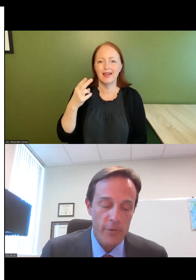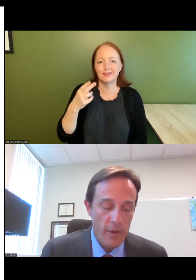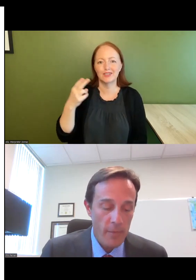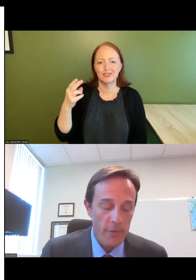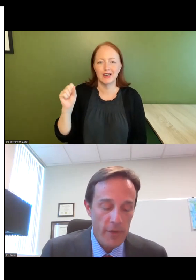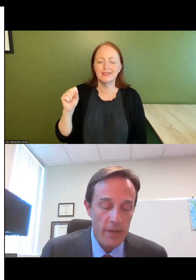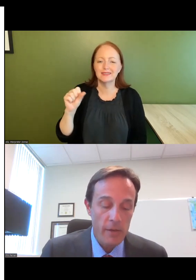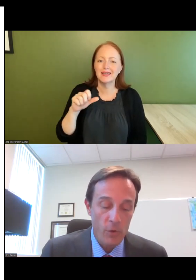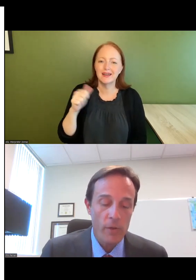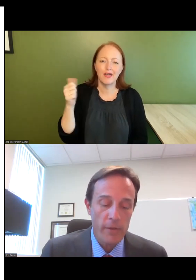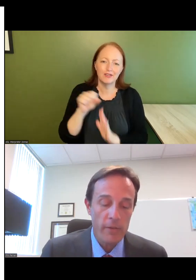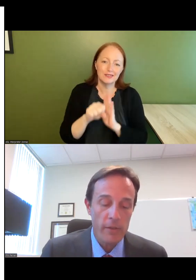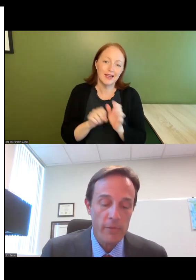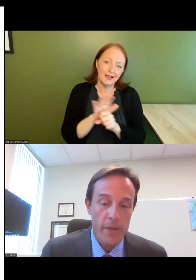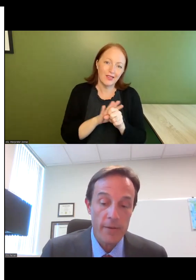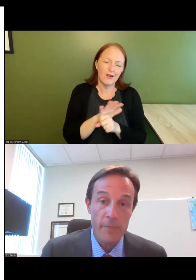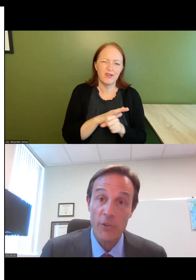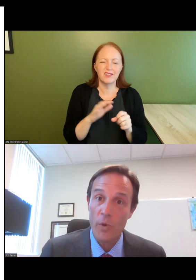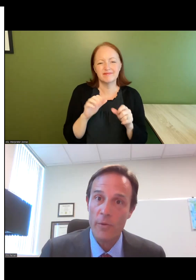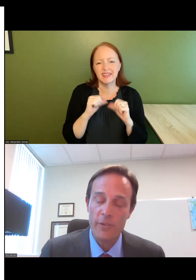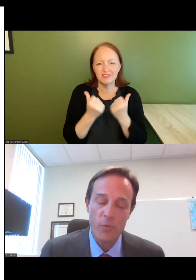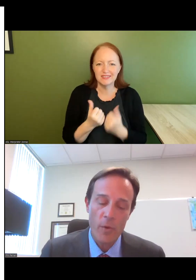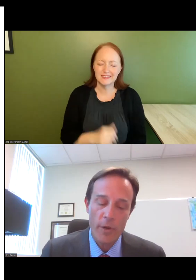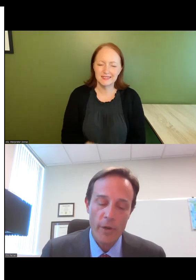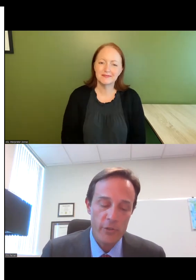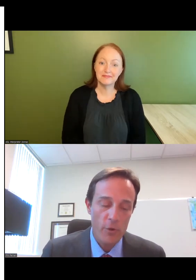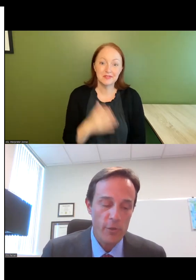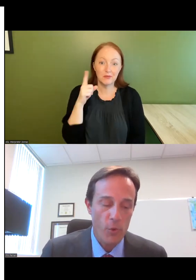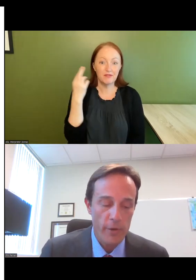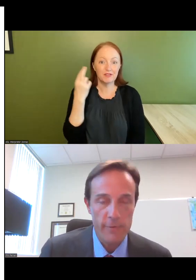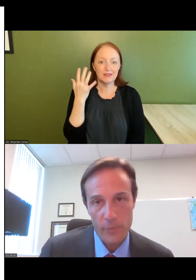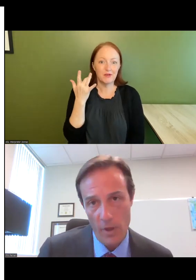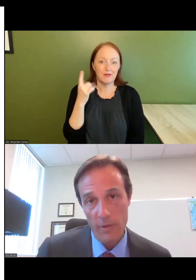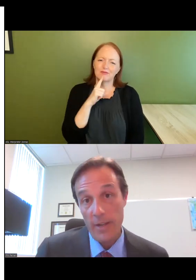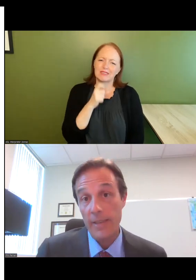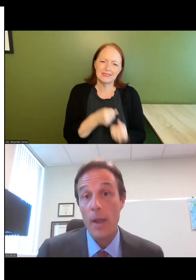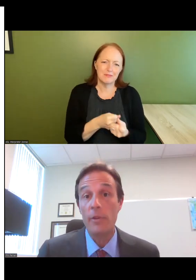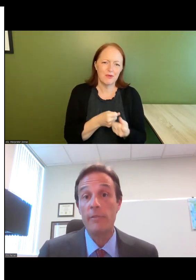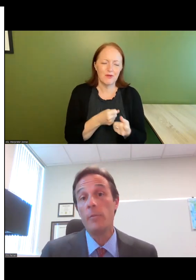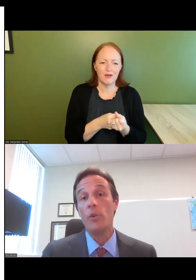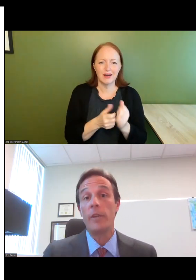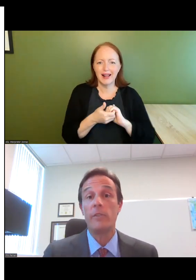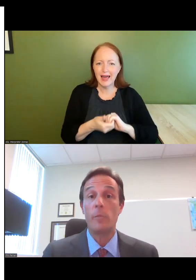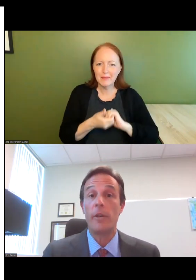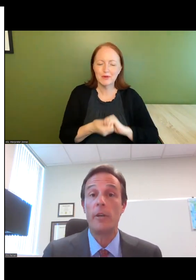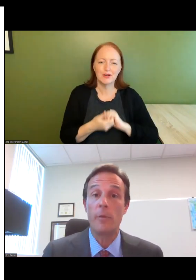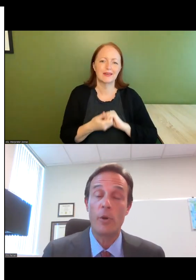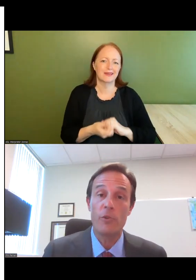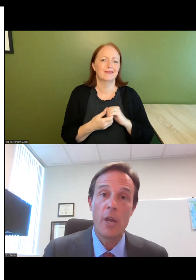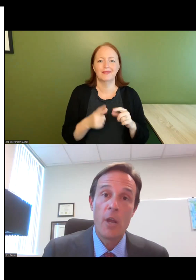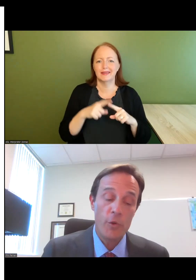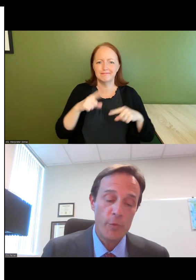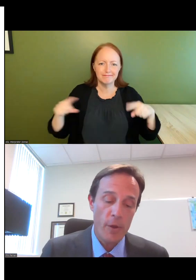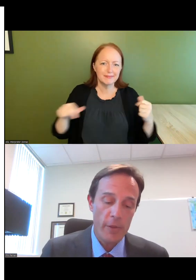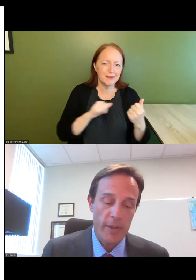and other state and local entities. And that's one of the reasons why we are so supportive of the collaborative and multidisciplinary